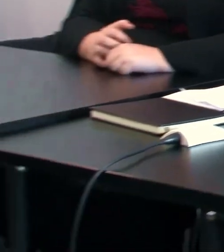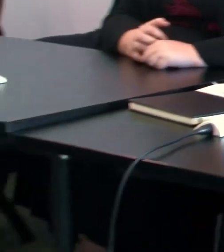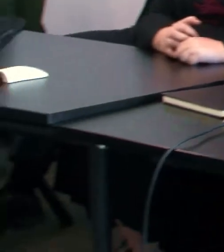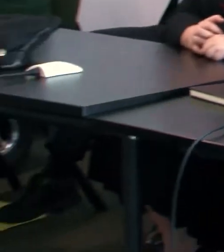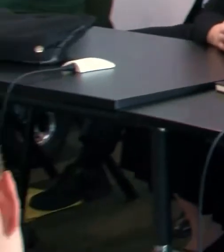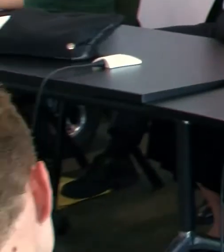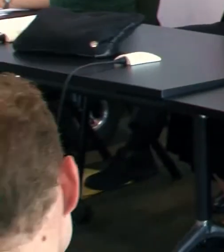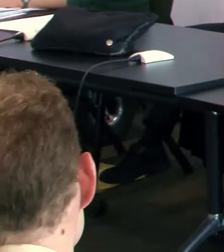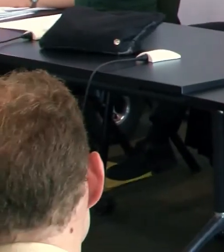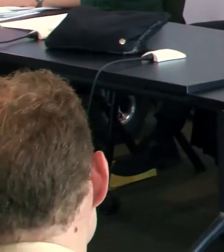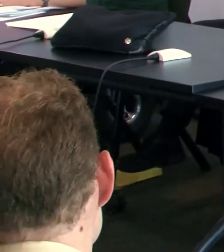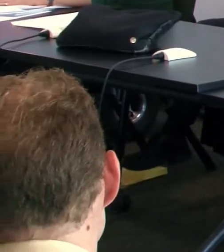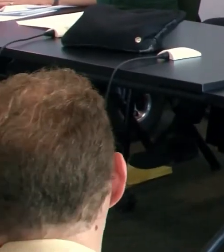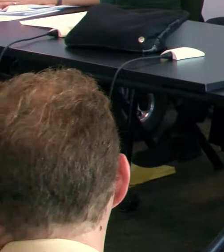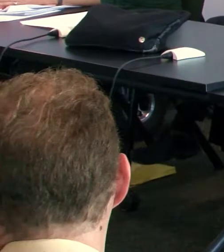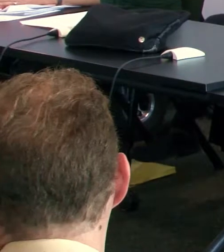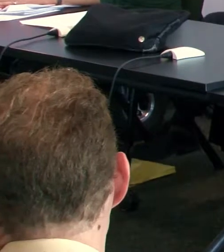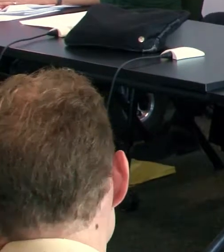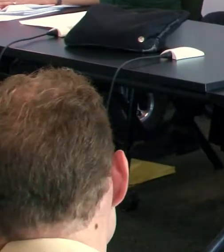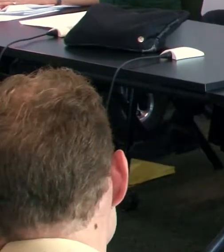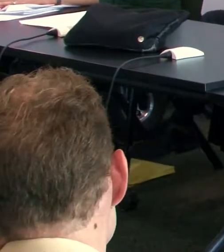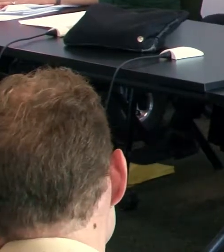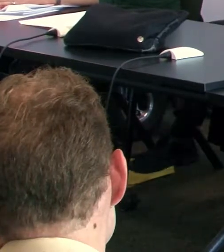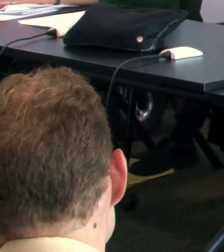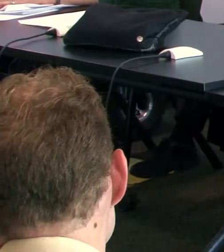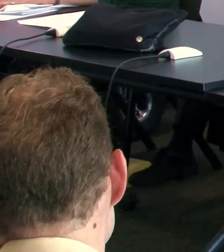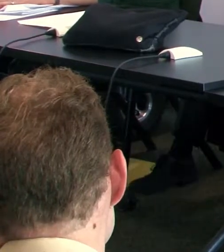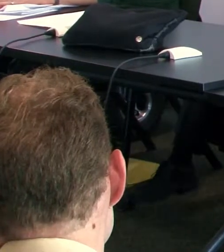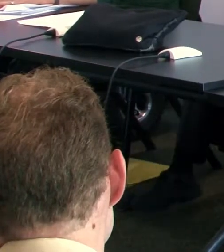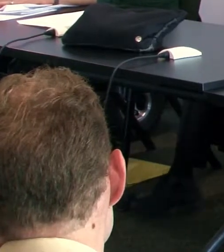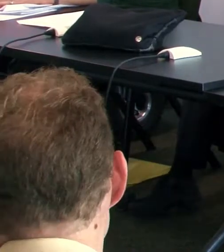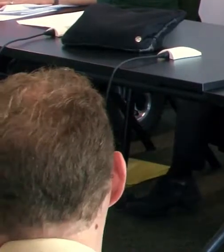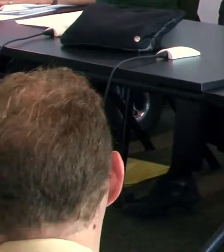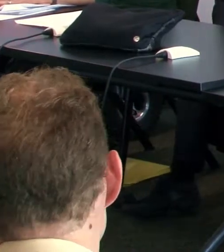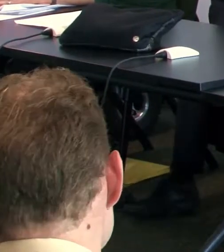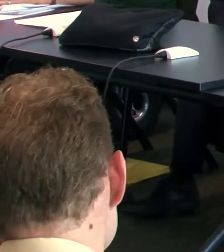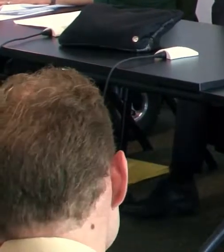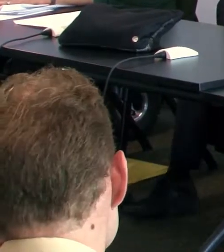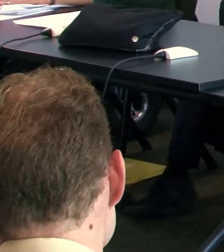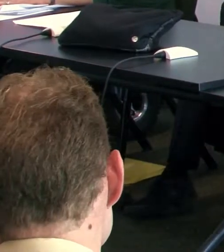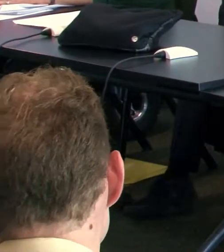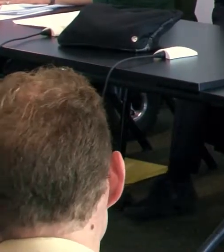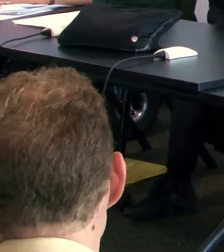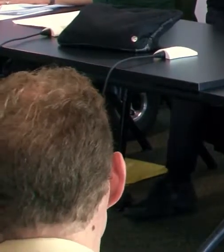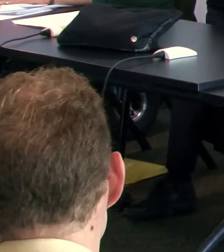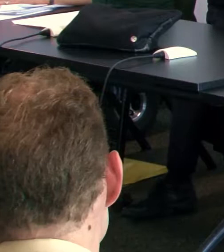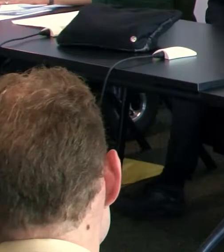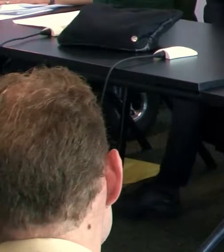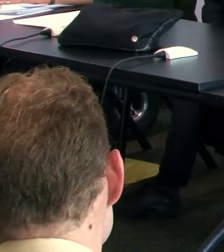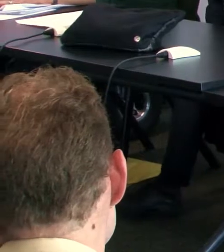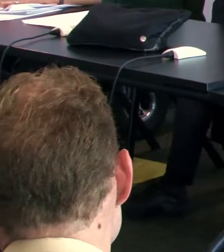May I respond, Al? Yes, we might just go to Nigel first, and then Brett can follow up if that's possible.